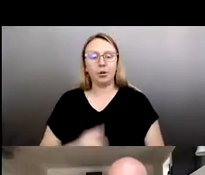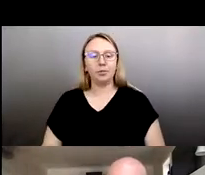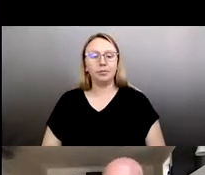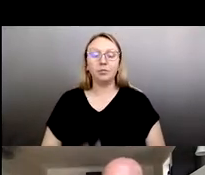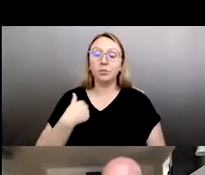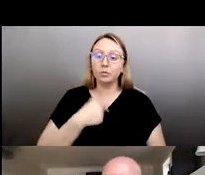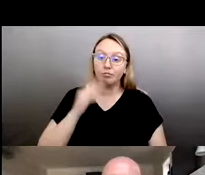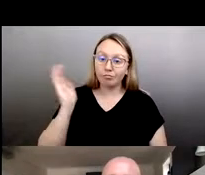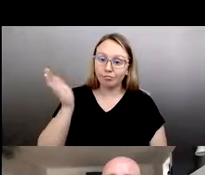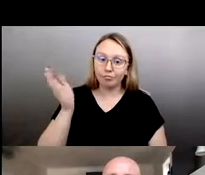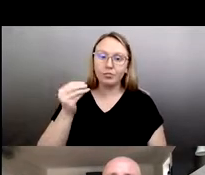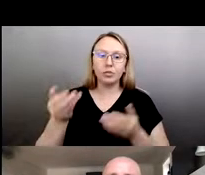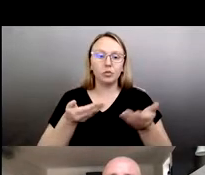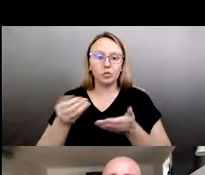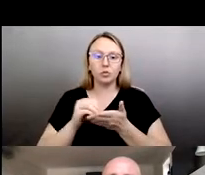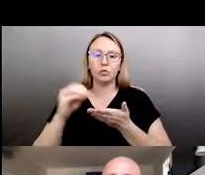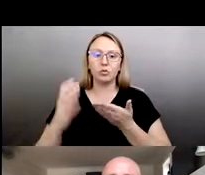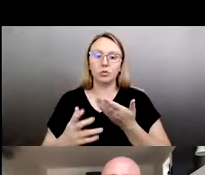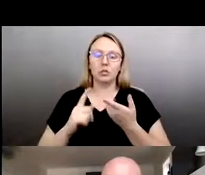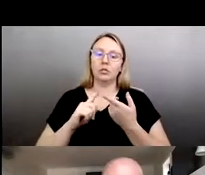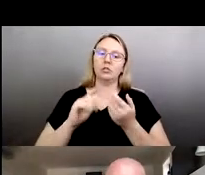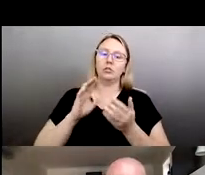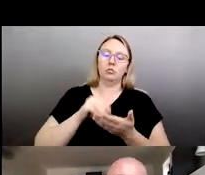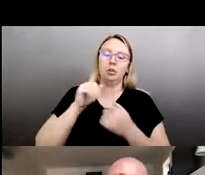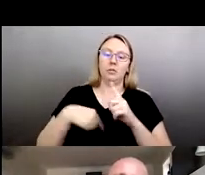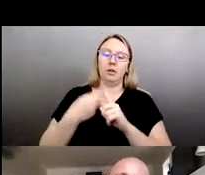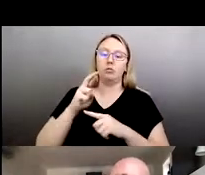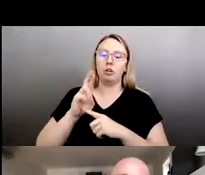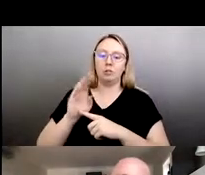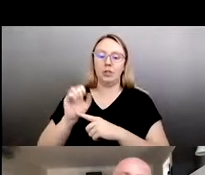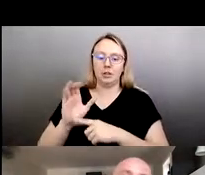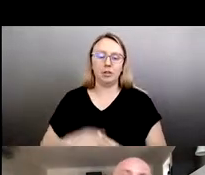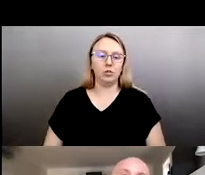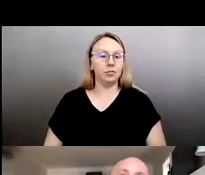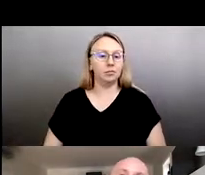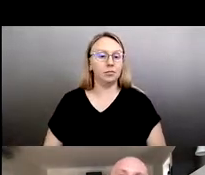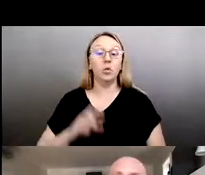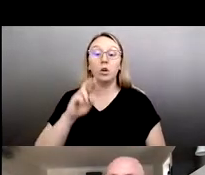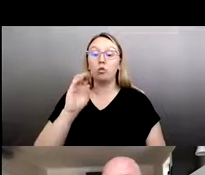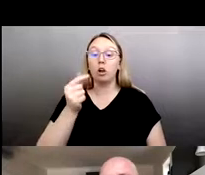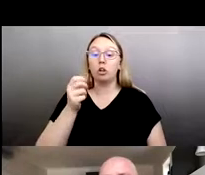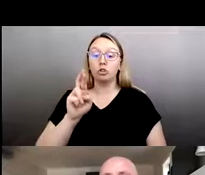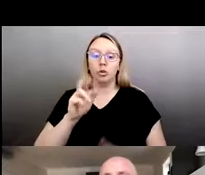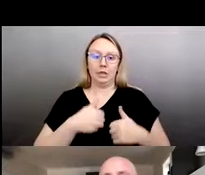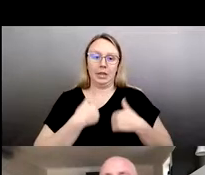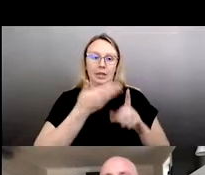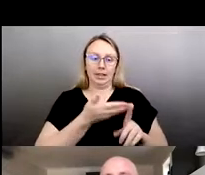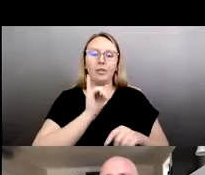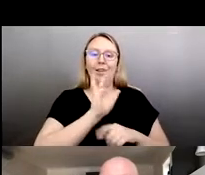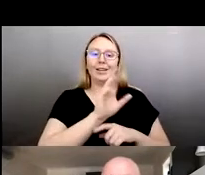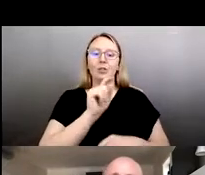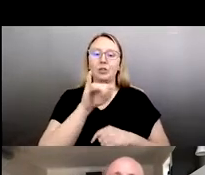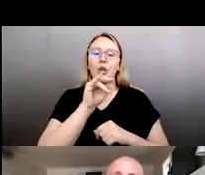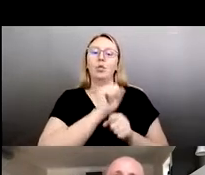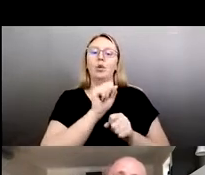here and introduce students to the Roger Brown Study Collection. But when Roger was living here, this was his studio space. So this was a workspace for him. And